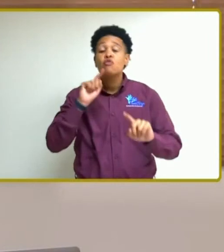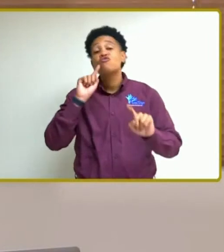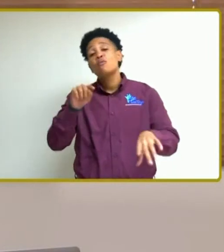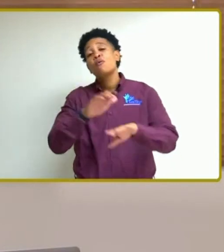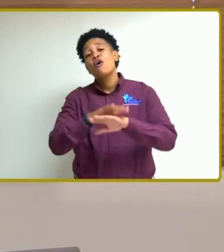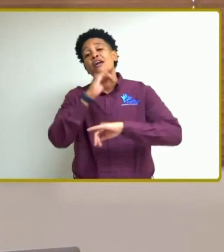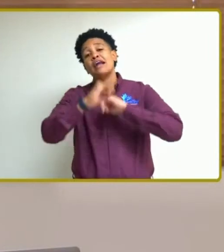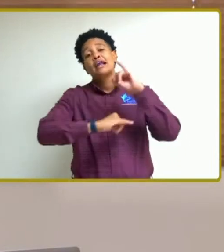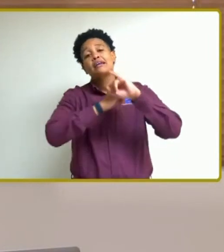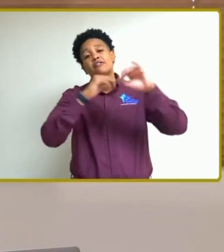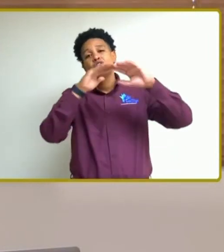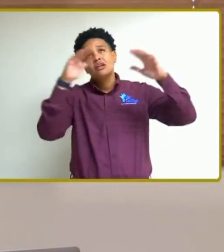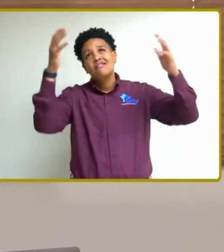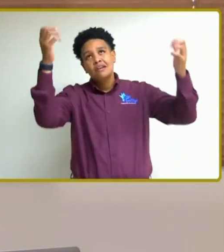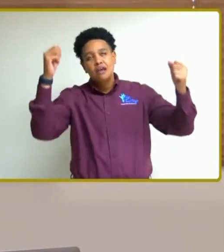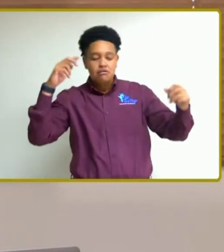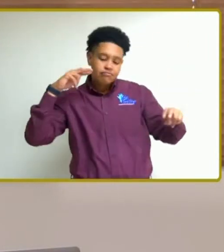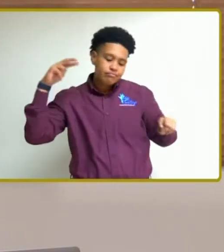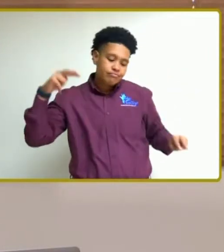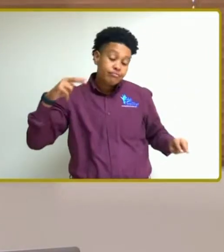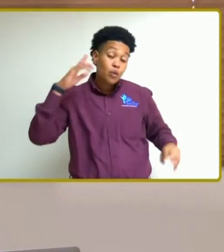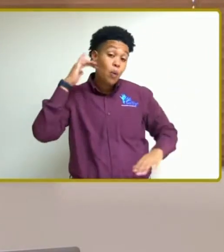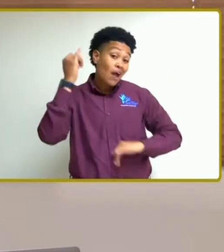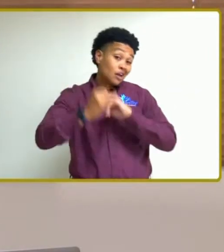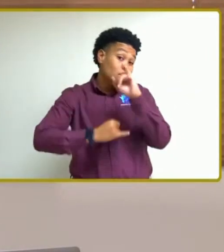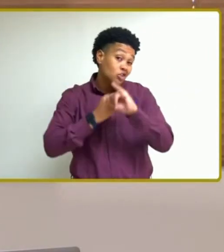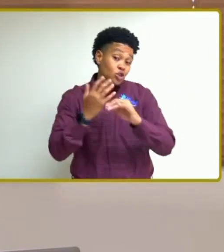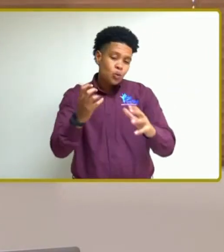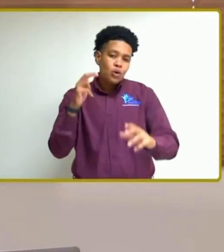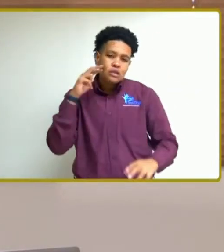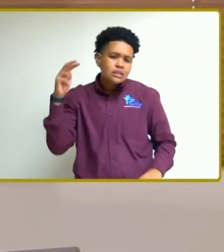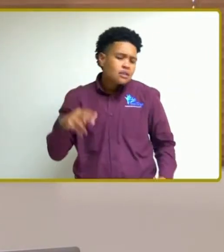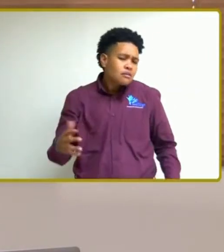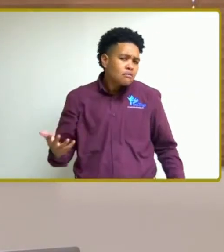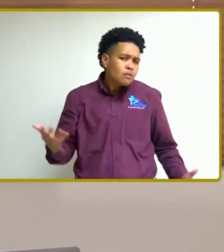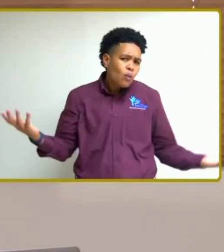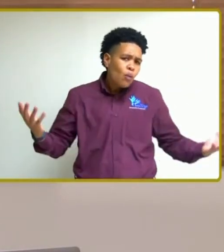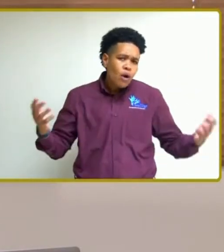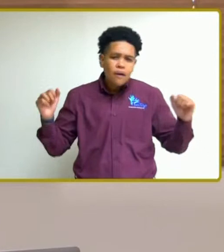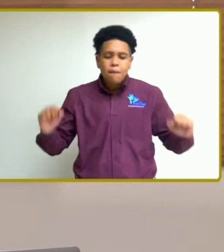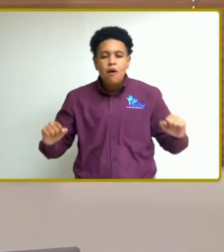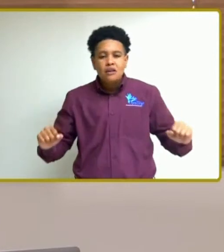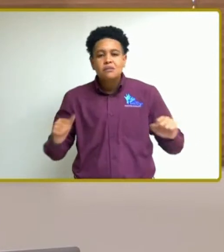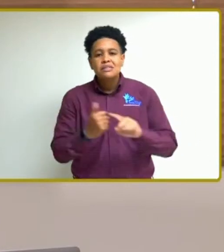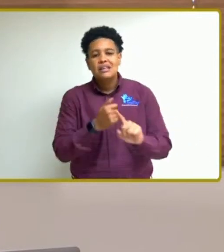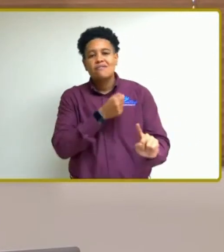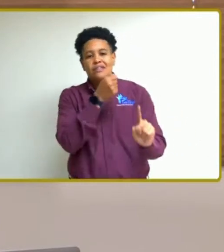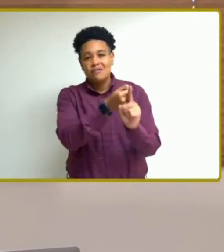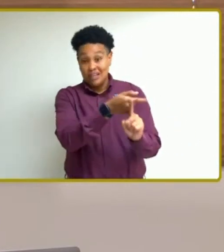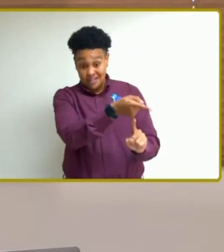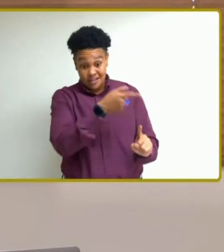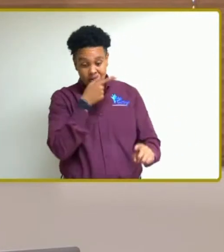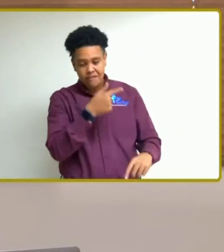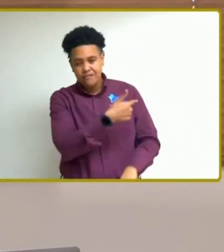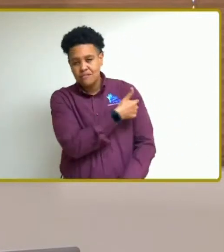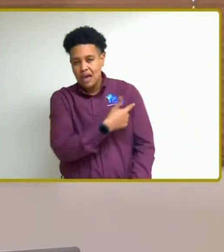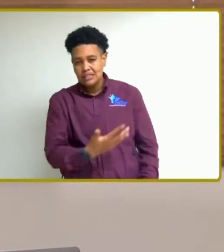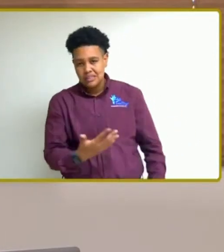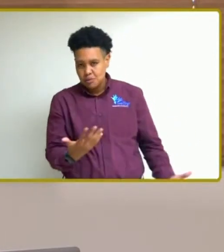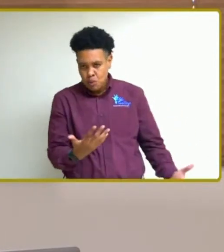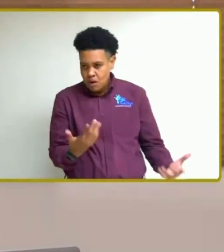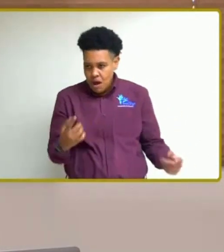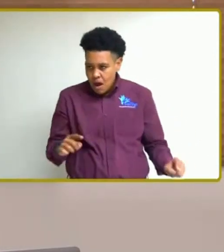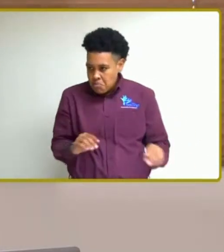an international level, because internationally you want to see what are the possible effects of the vaccine, so